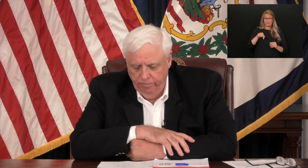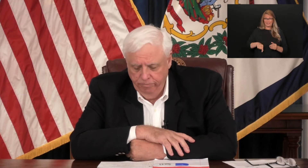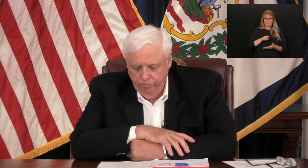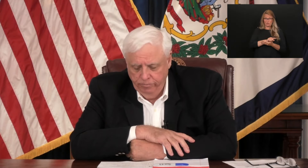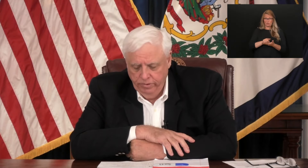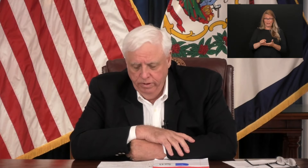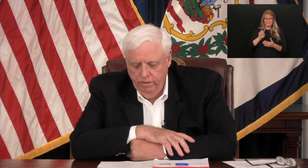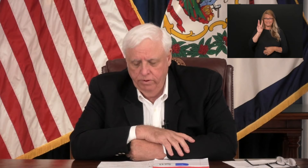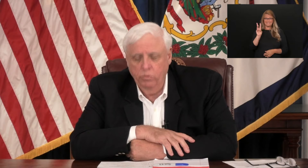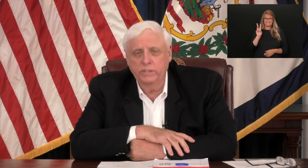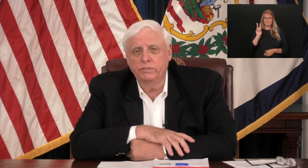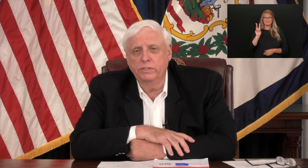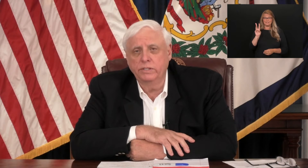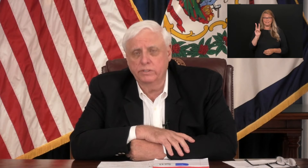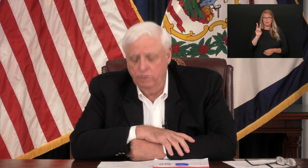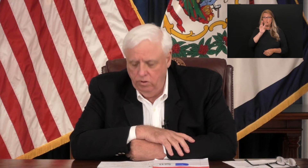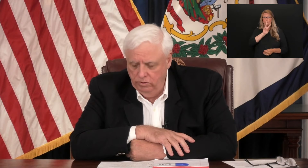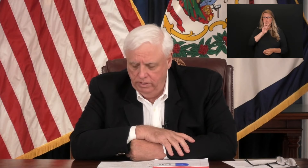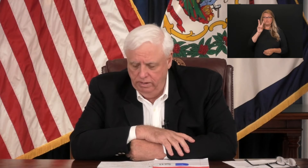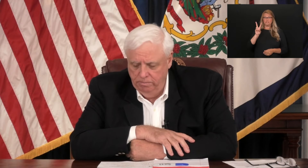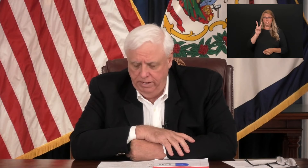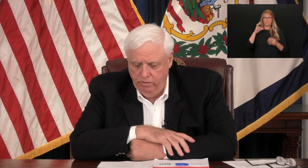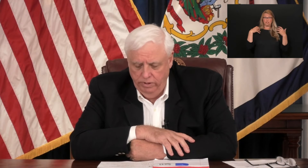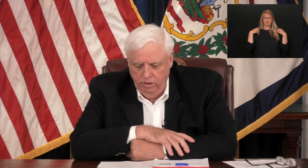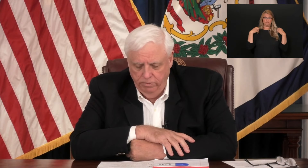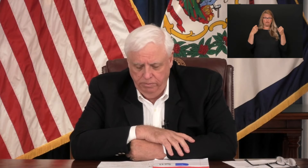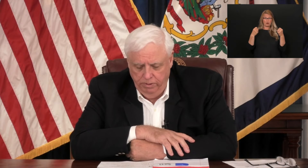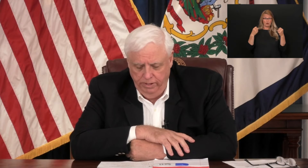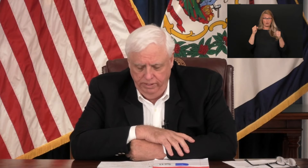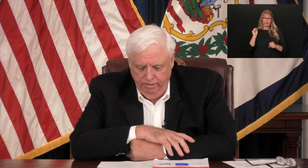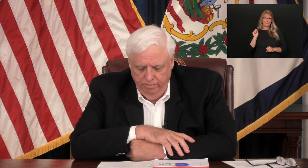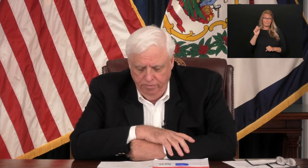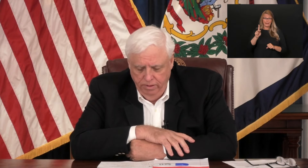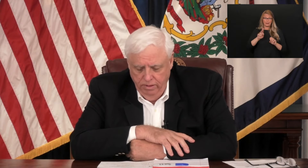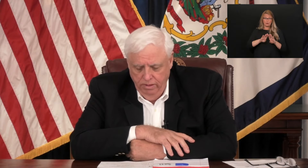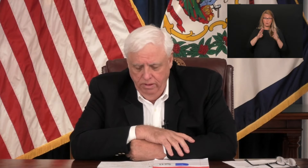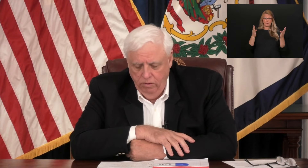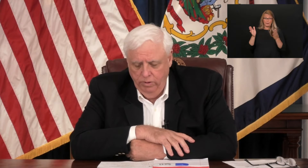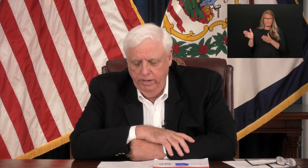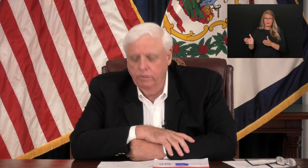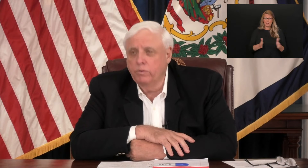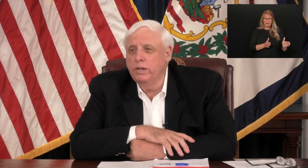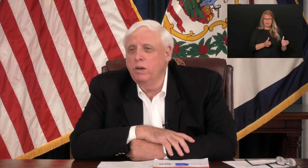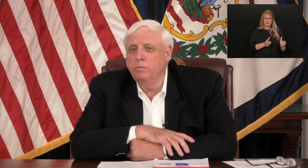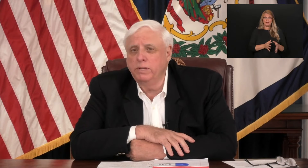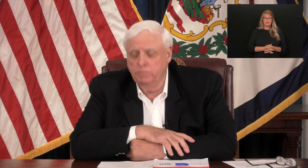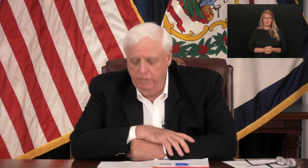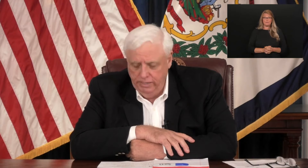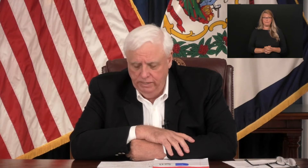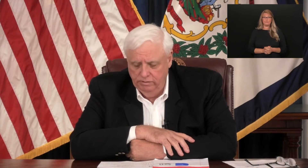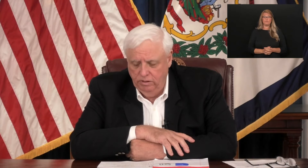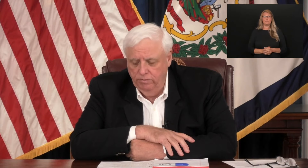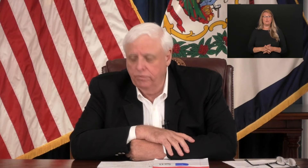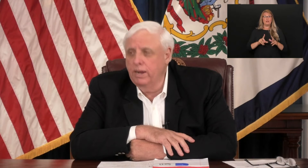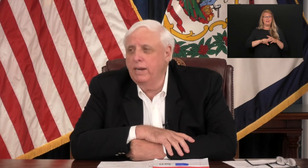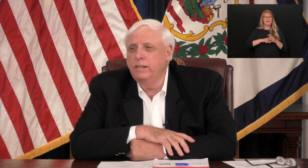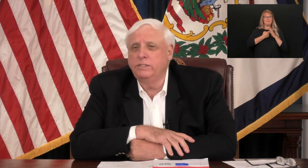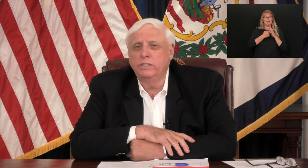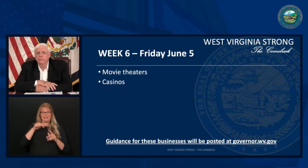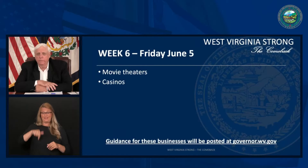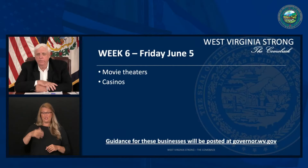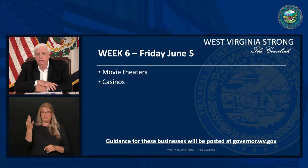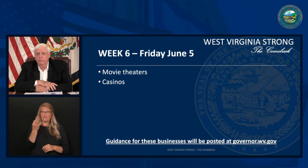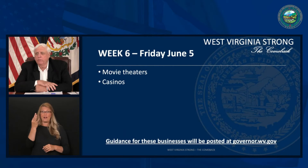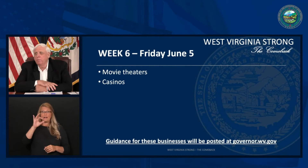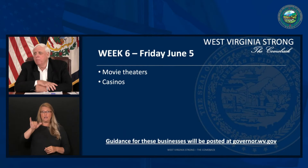6 of our West Virginia Strong, the Comeback Reopening Plan. A round of reopenings begins on Friday,